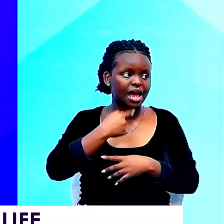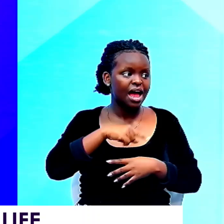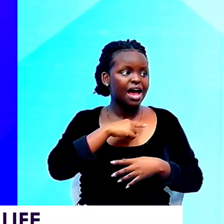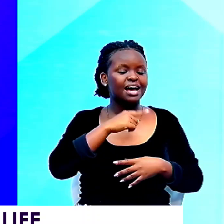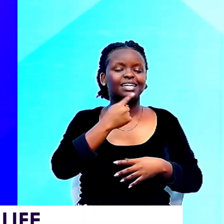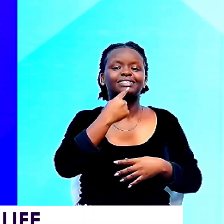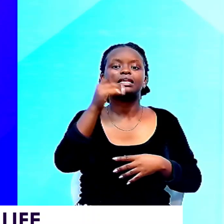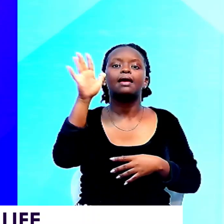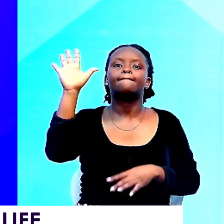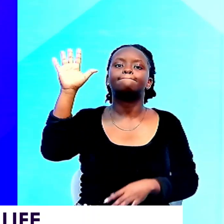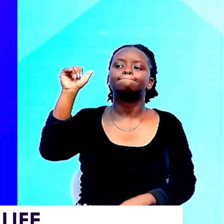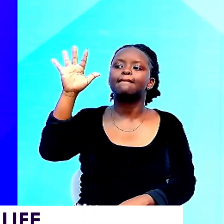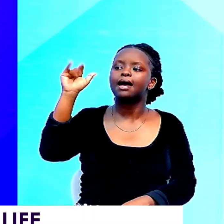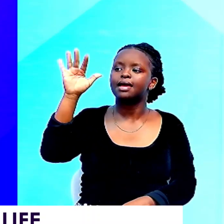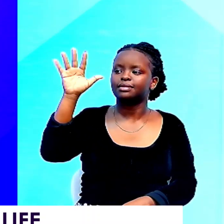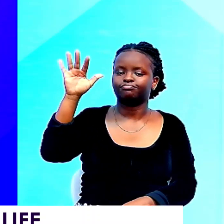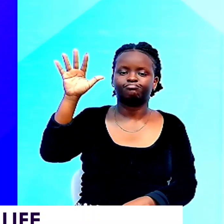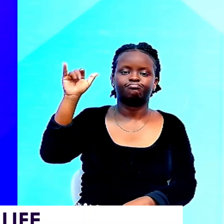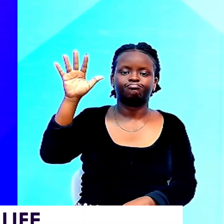bye. Yani,